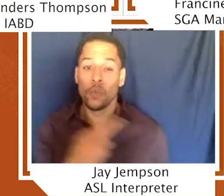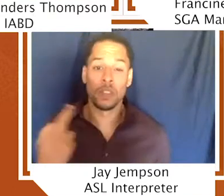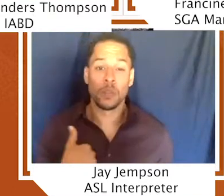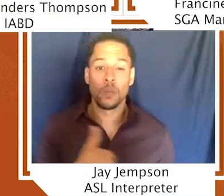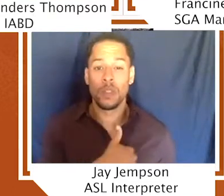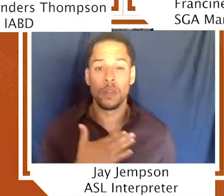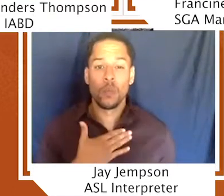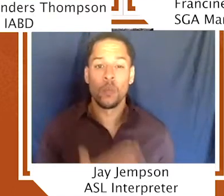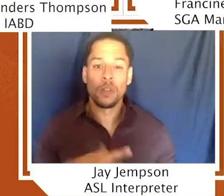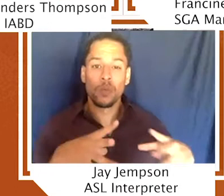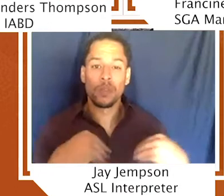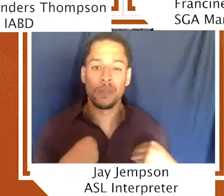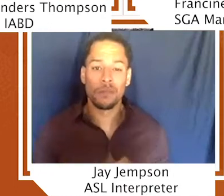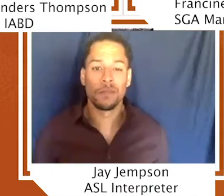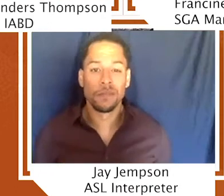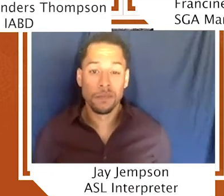way.